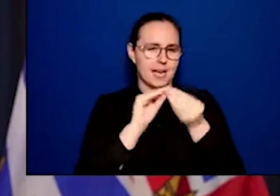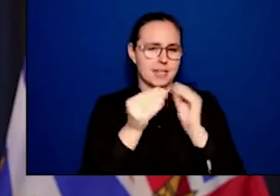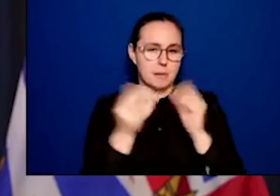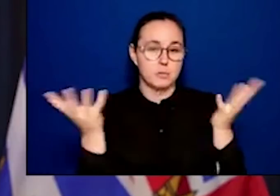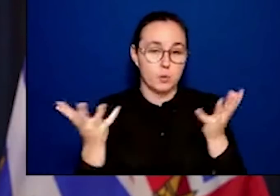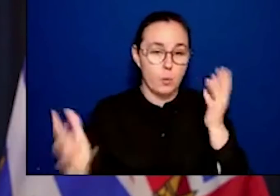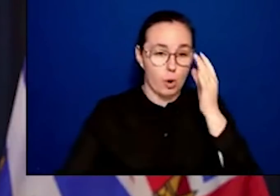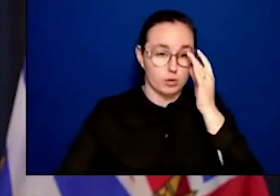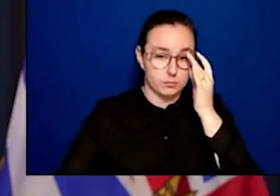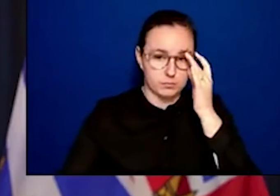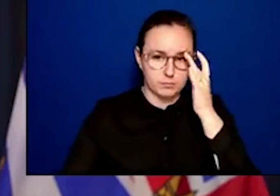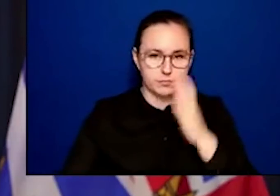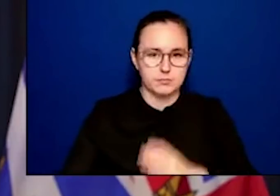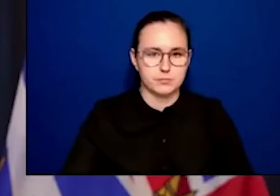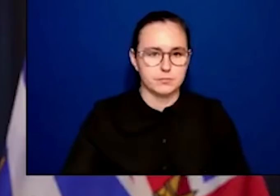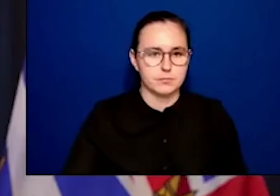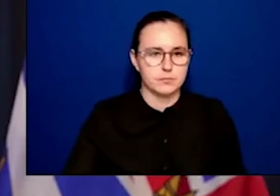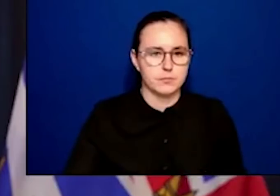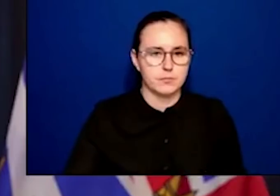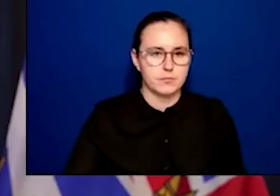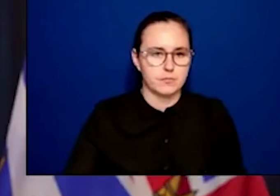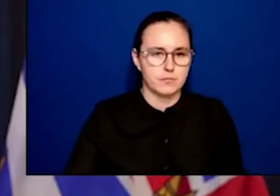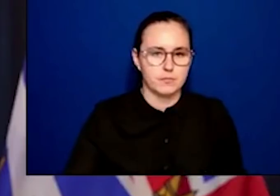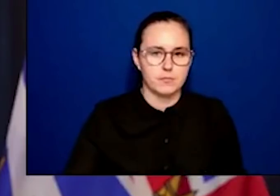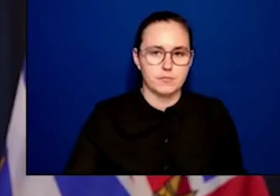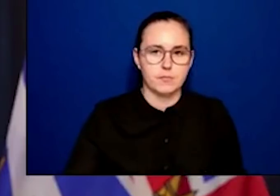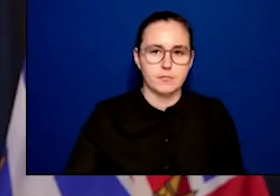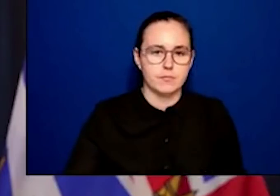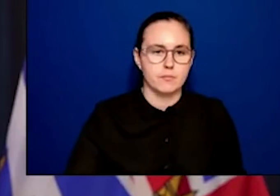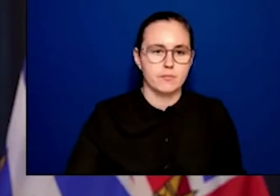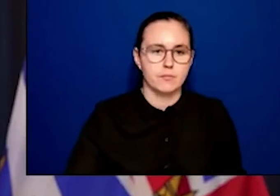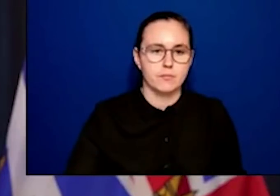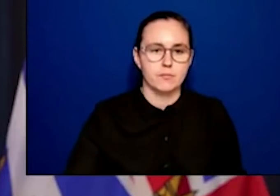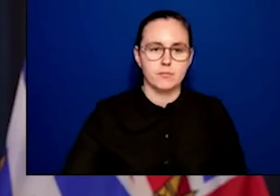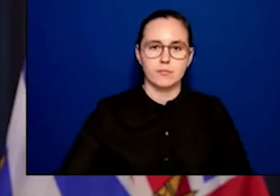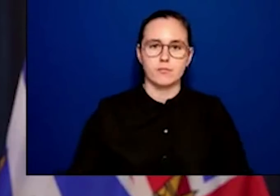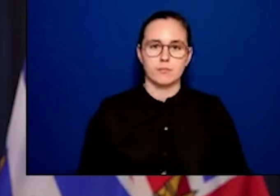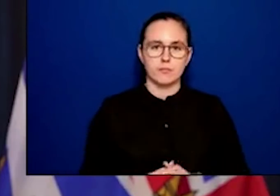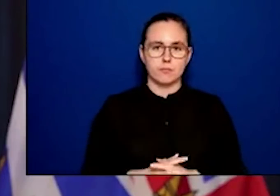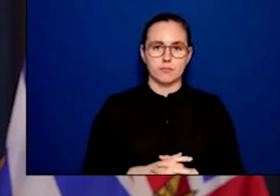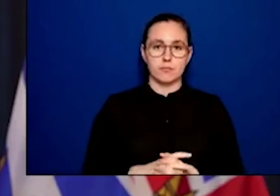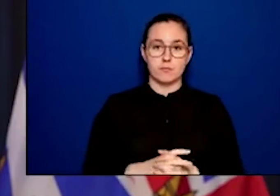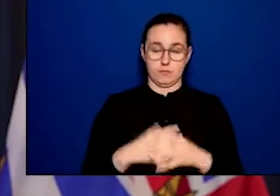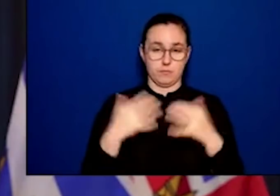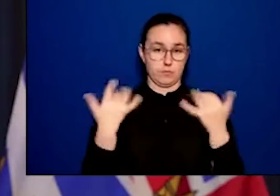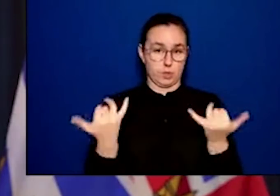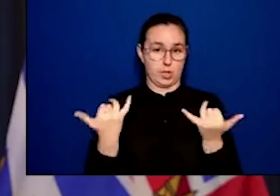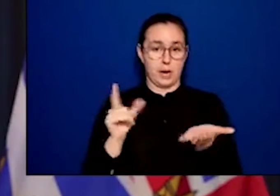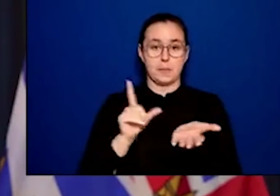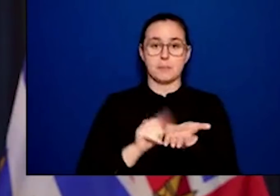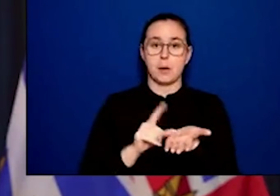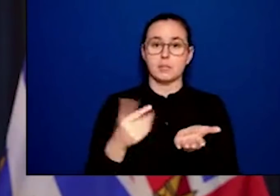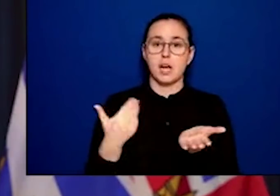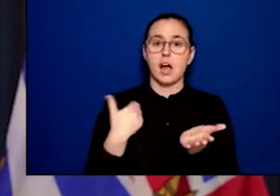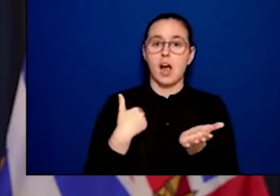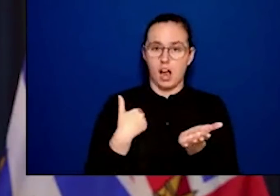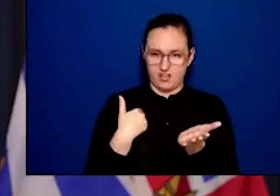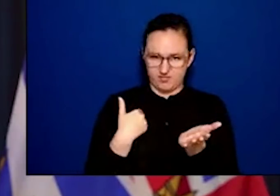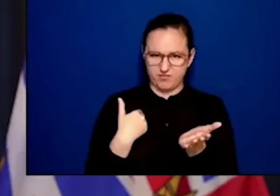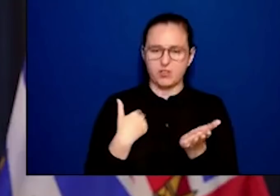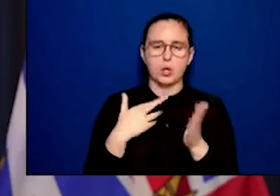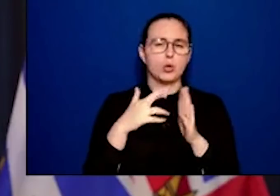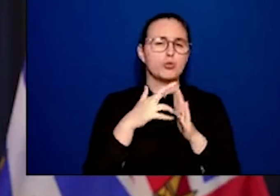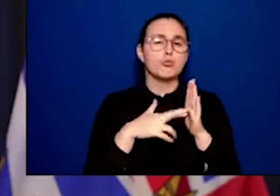the order that will be published today. With respect to this, we know that this order is coming into effect end of day,